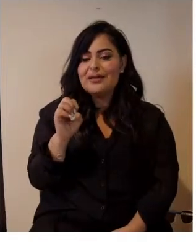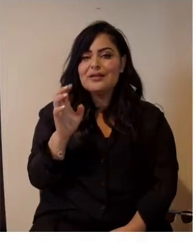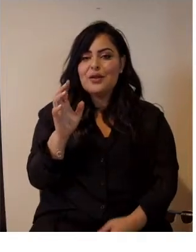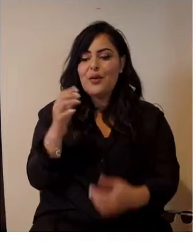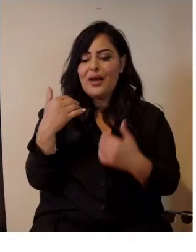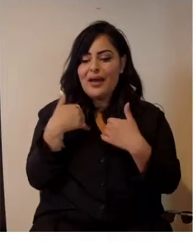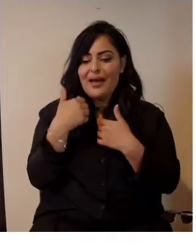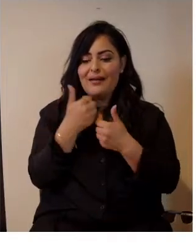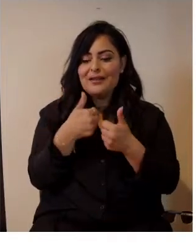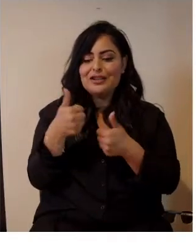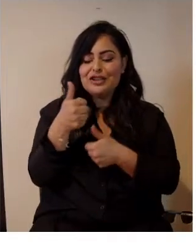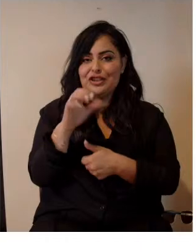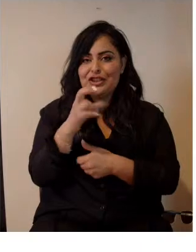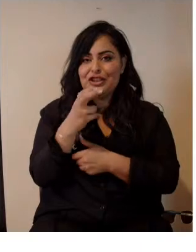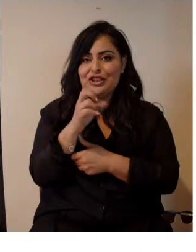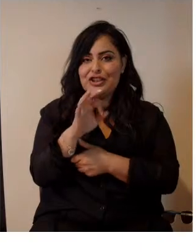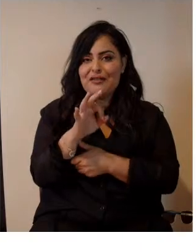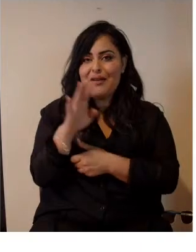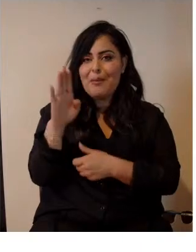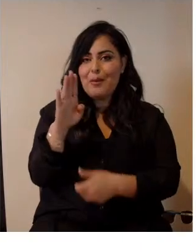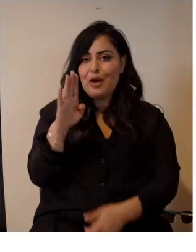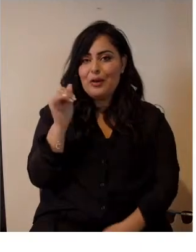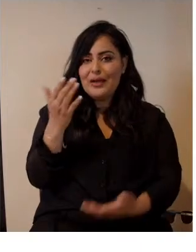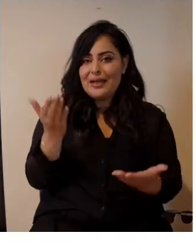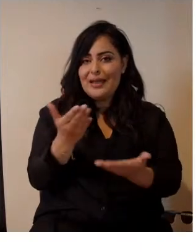Fire Chief Bartlett here that will give an update.